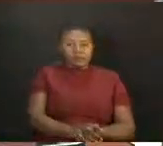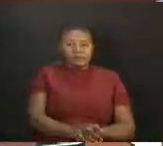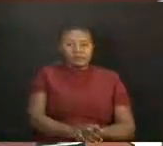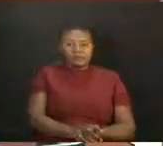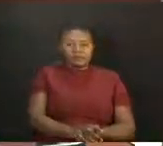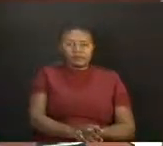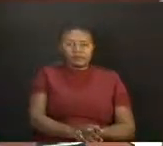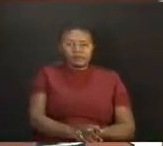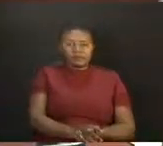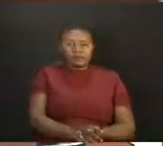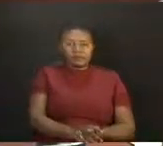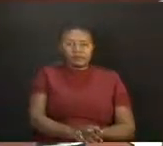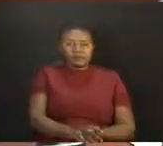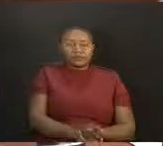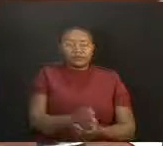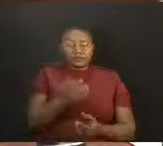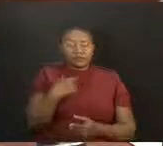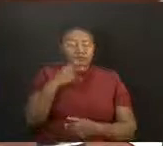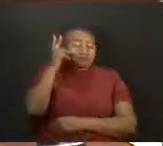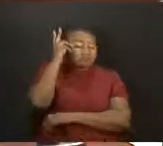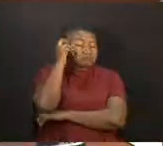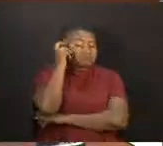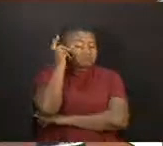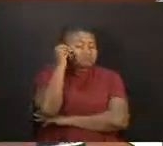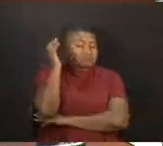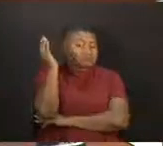Chairman, I've taken time to listen to the presentation,